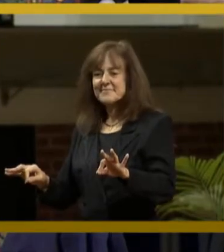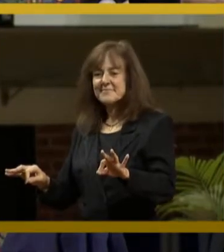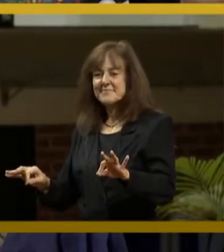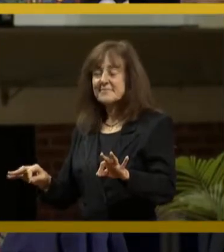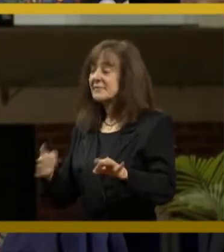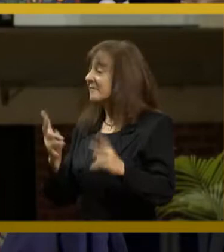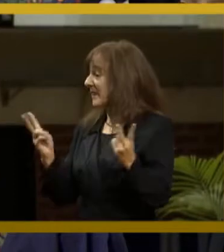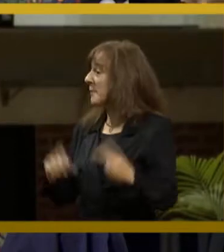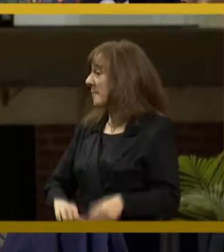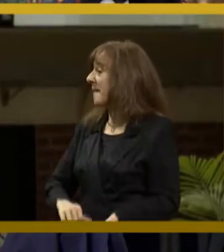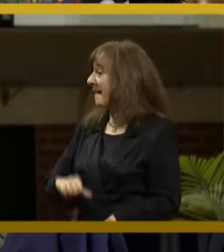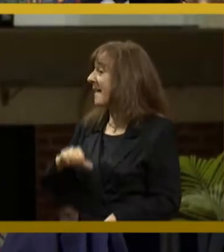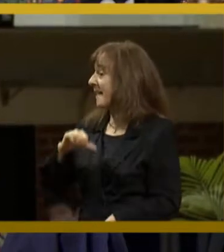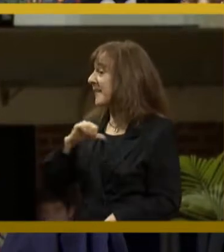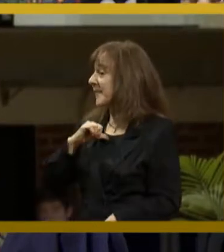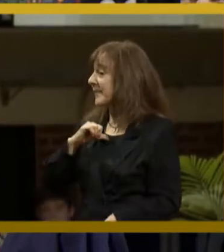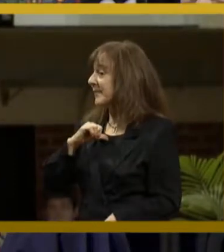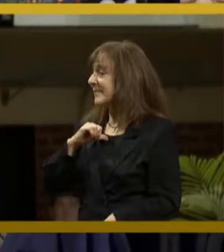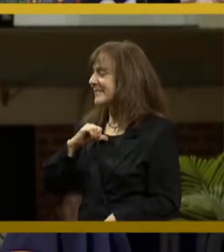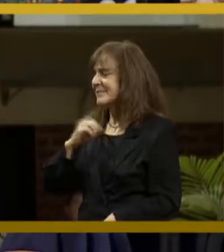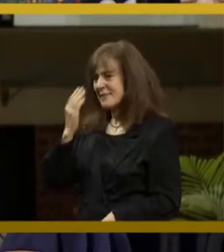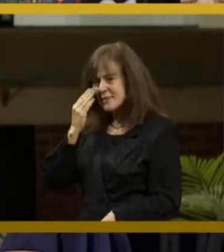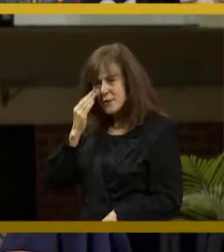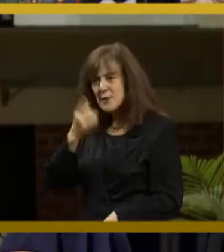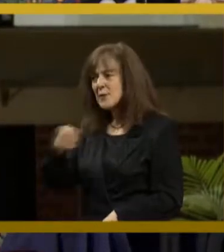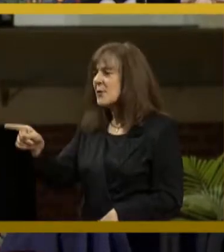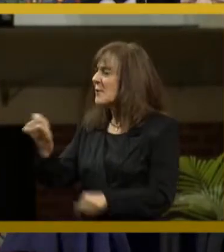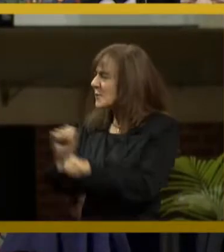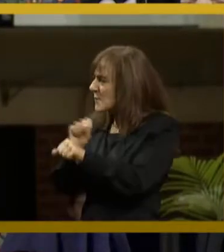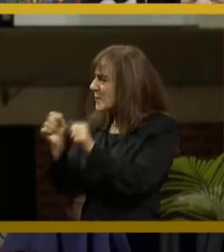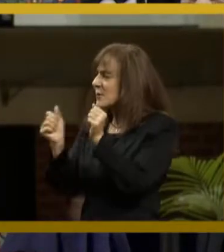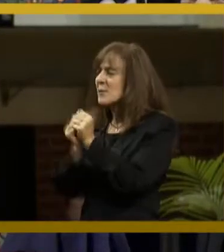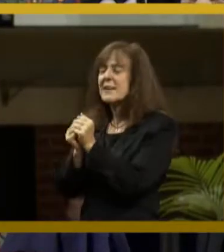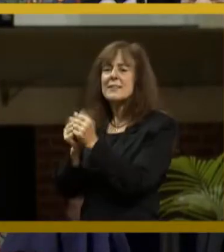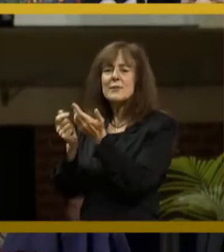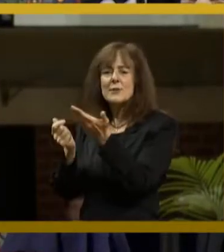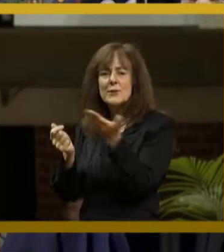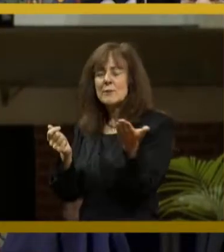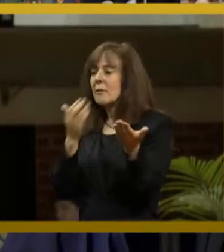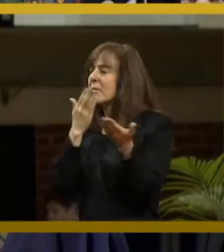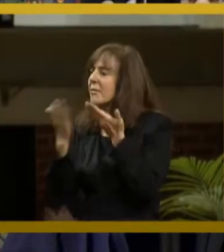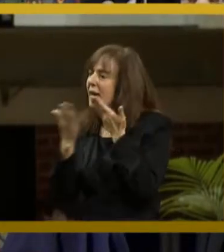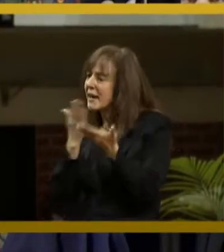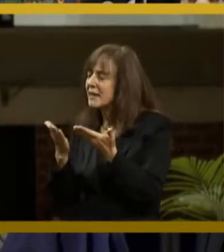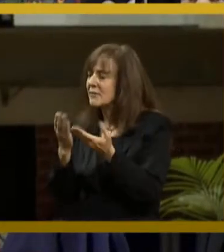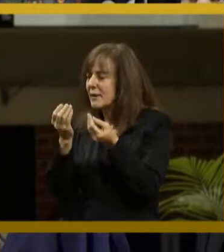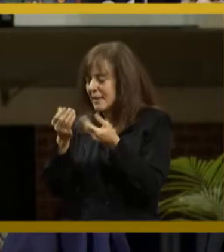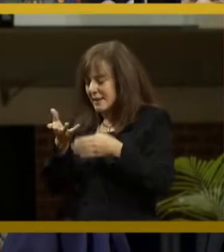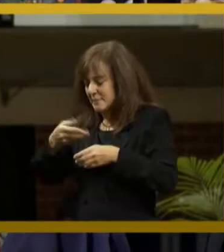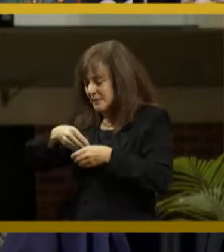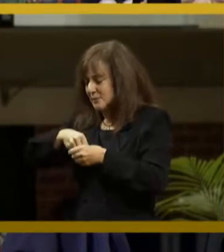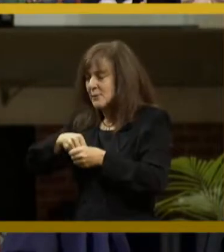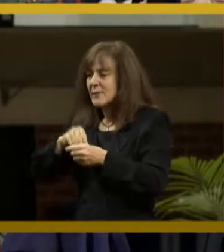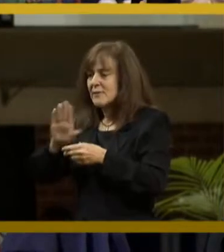We are very proud of have known you and had worked with you, and thank you for letting us be part of your